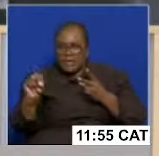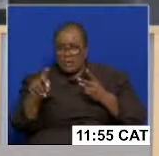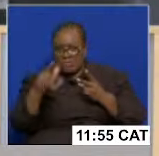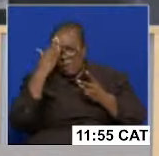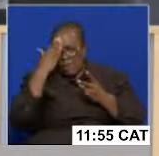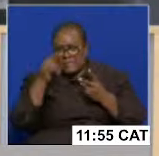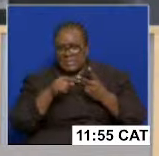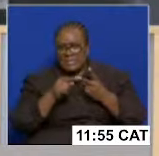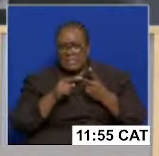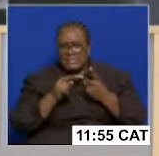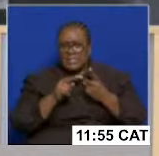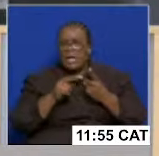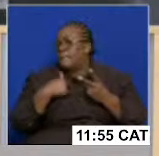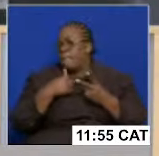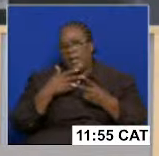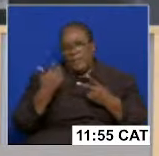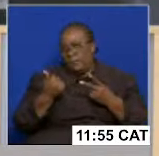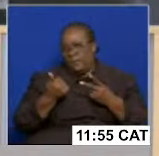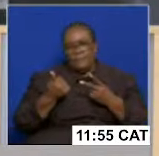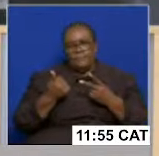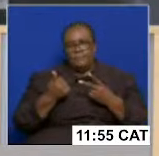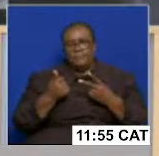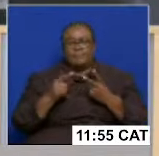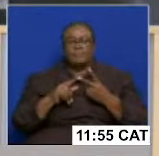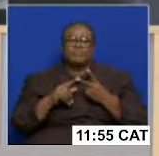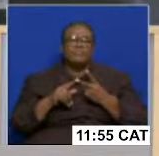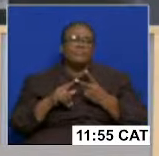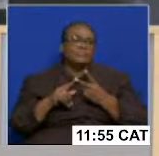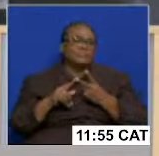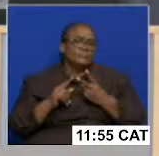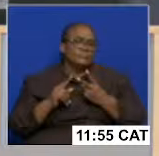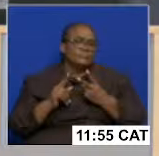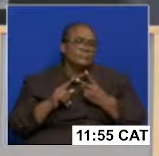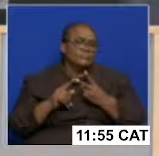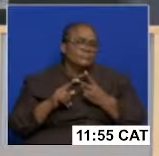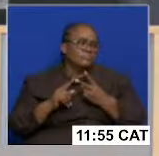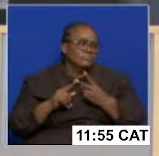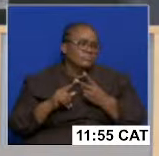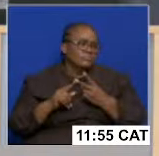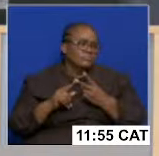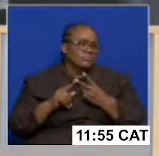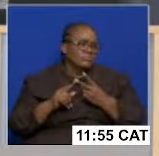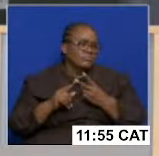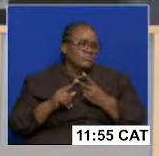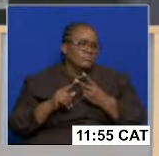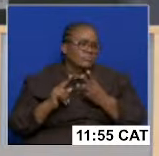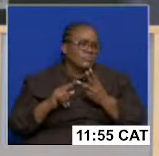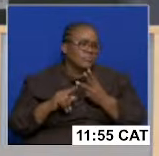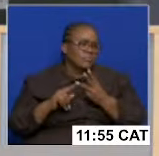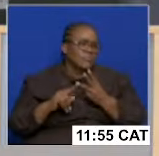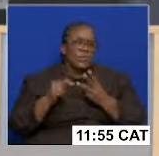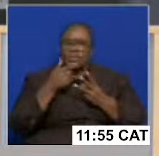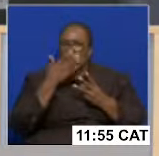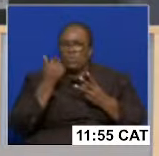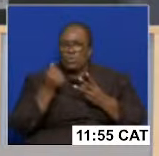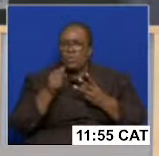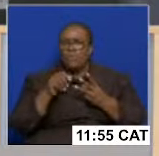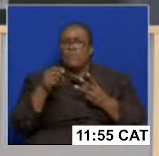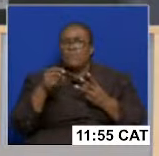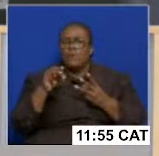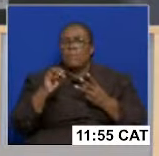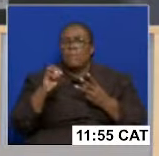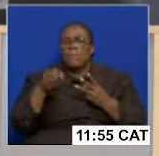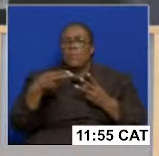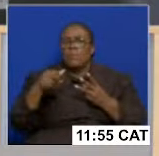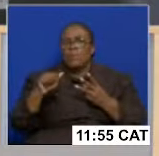No, I don't know. I don't know And then them. the I only know Jem. So you also don't know Rafi Mohammed? No, I